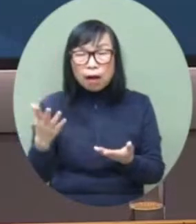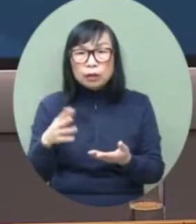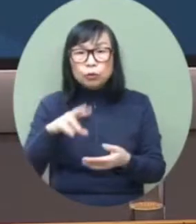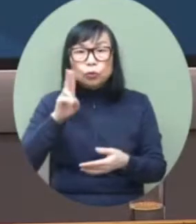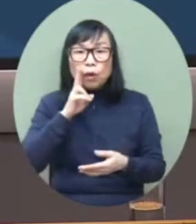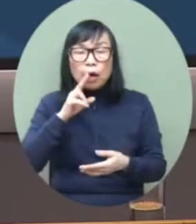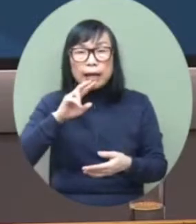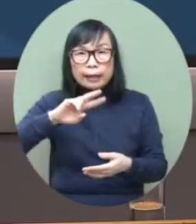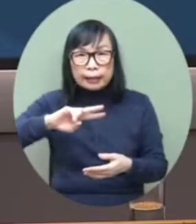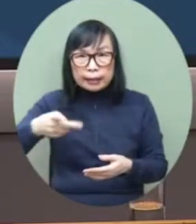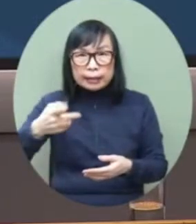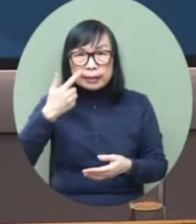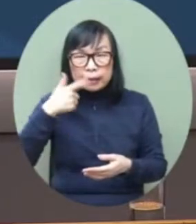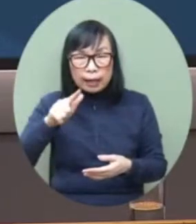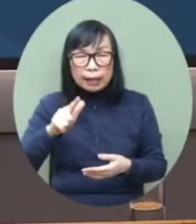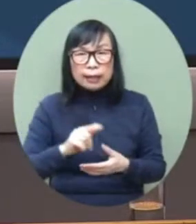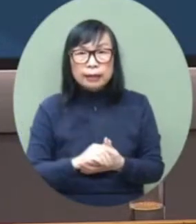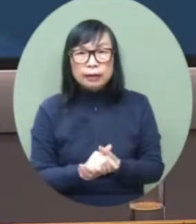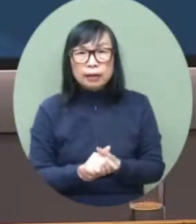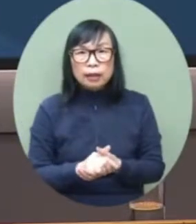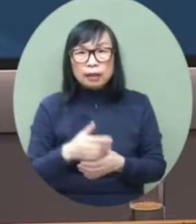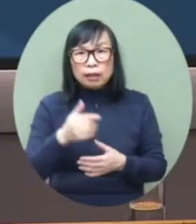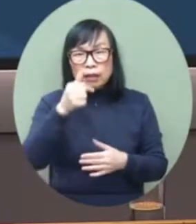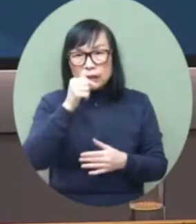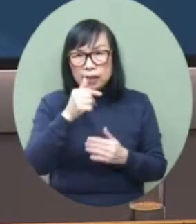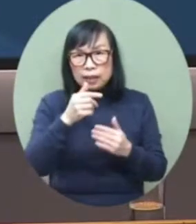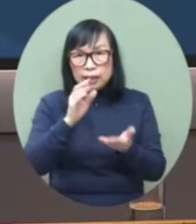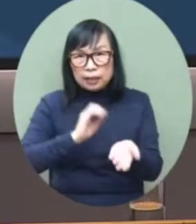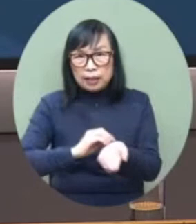if we can